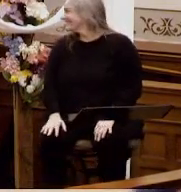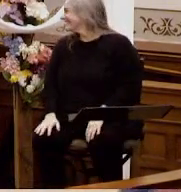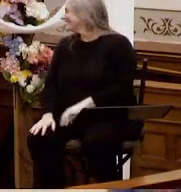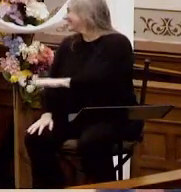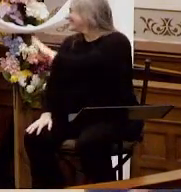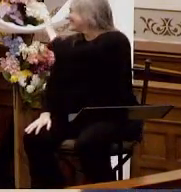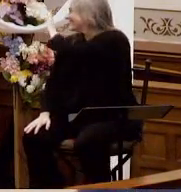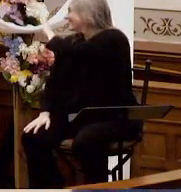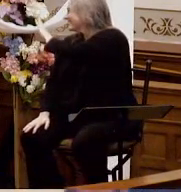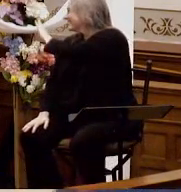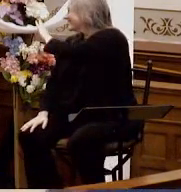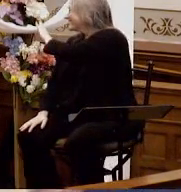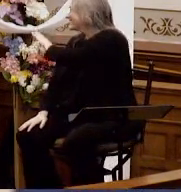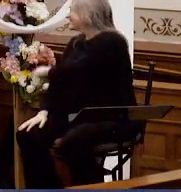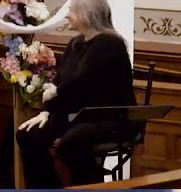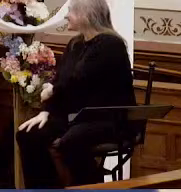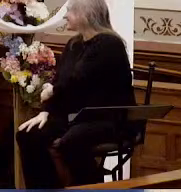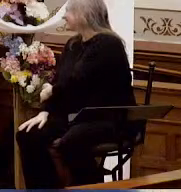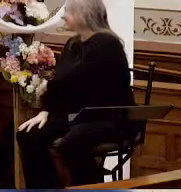Peace.